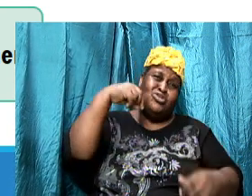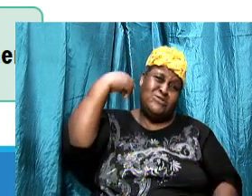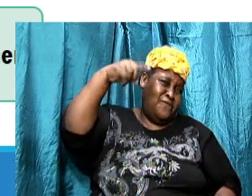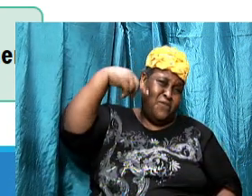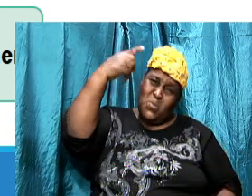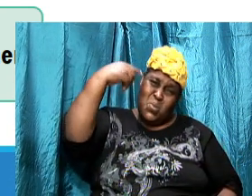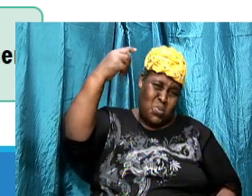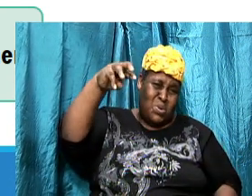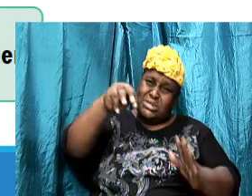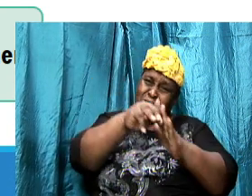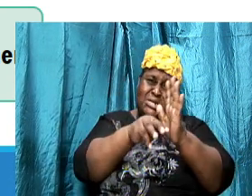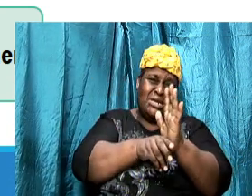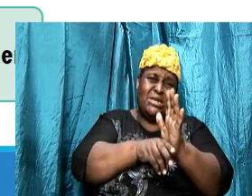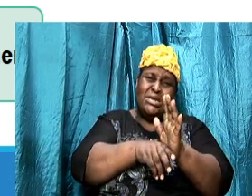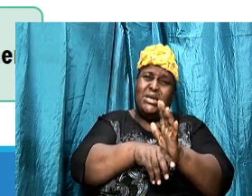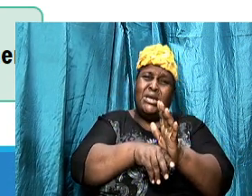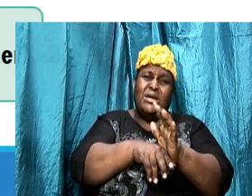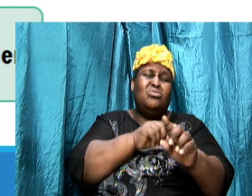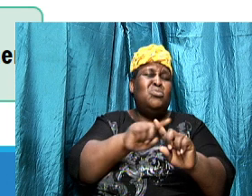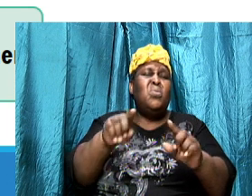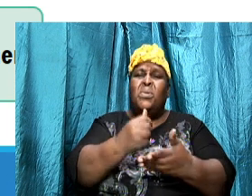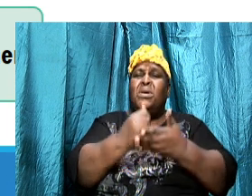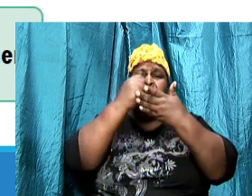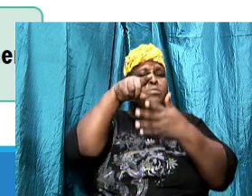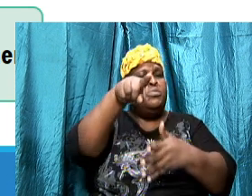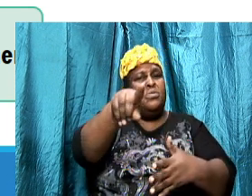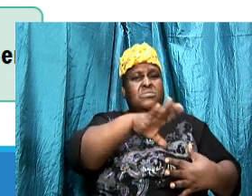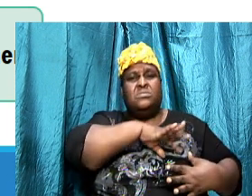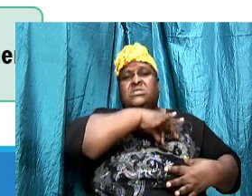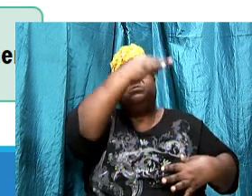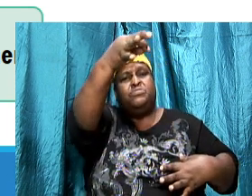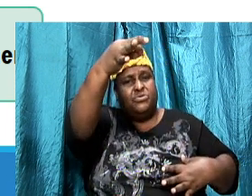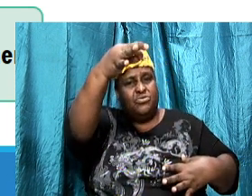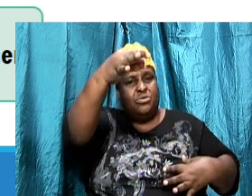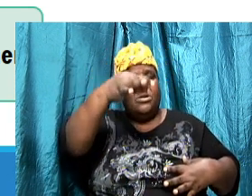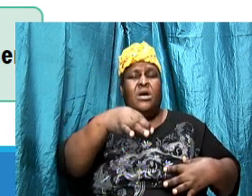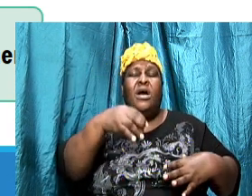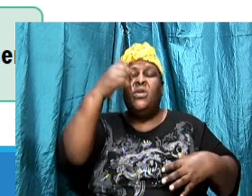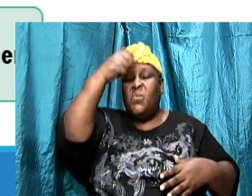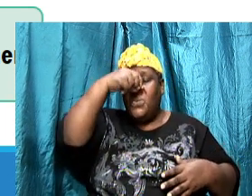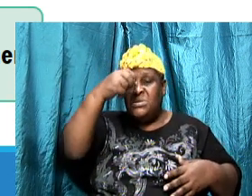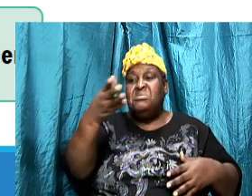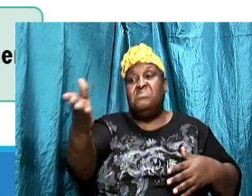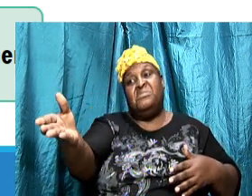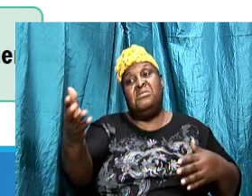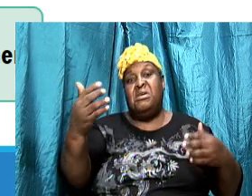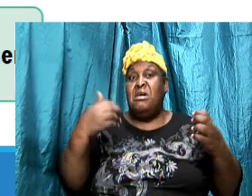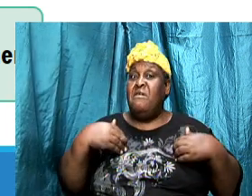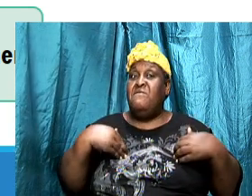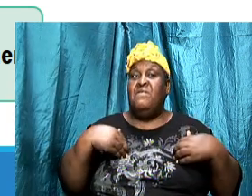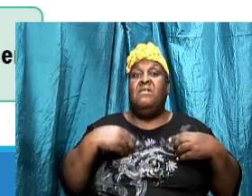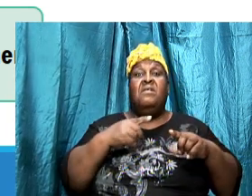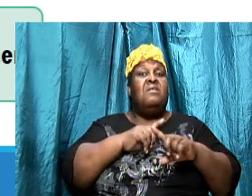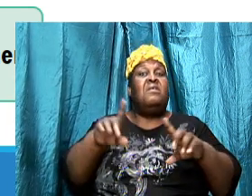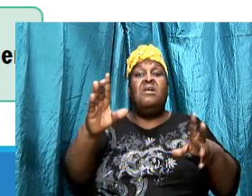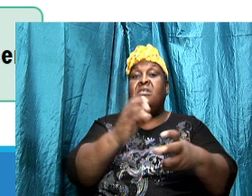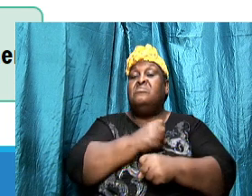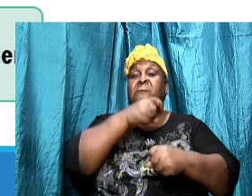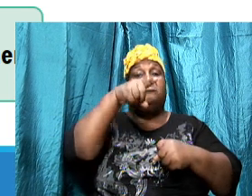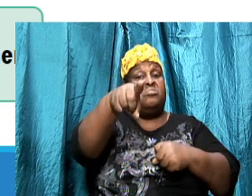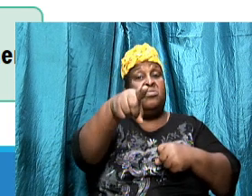does not really help you spiritually. And the wisdom that they have cannot take you out of this